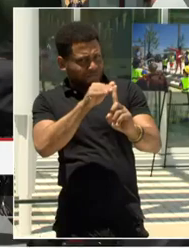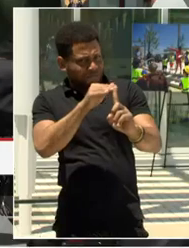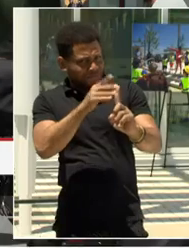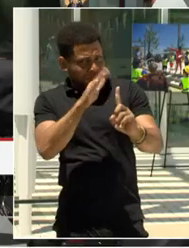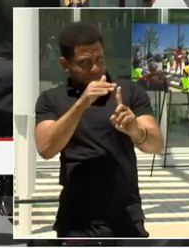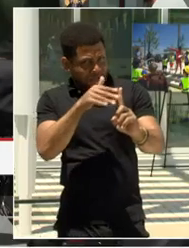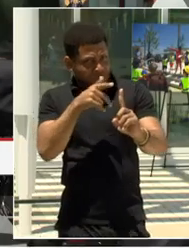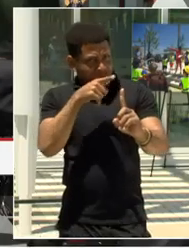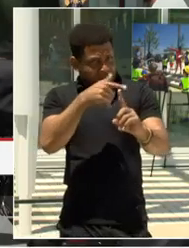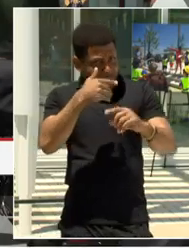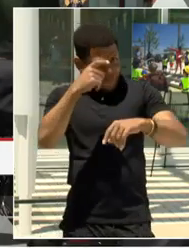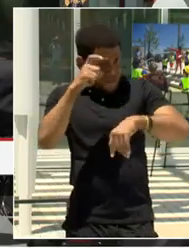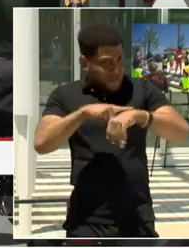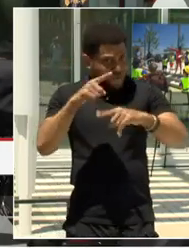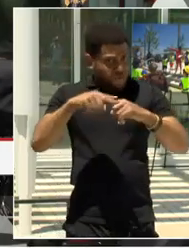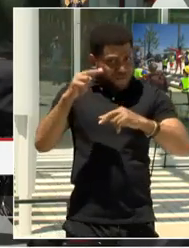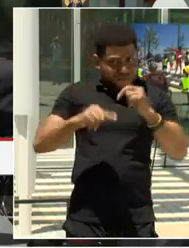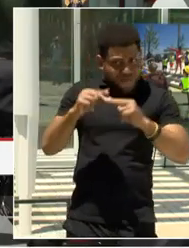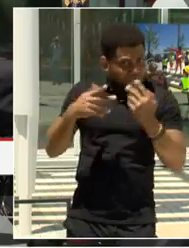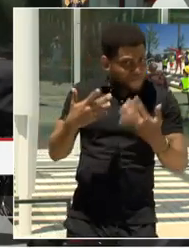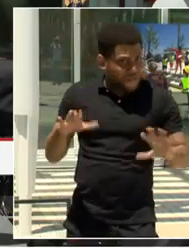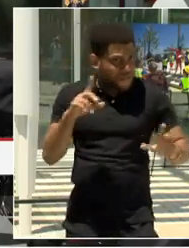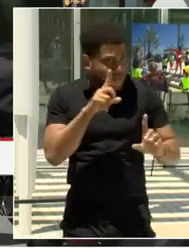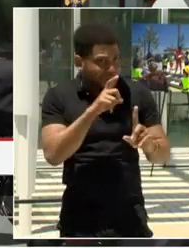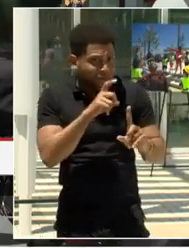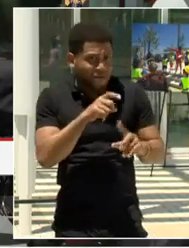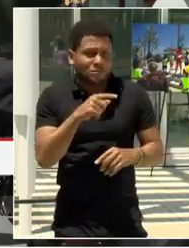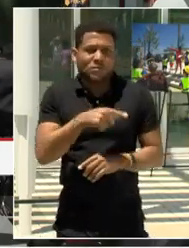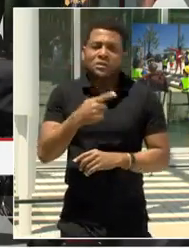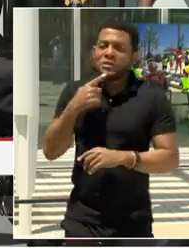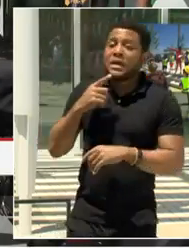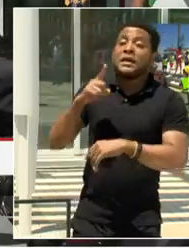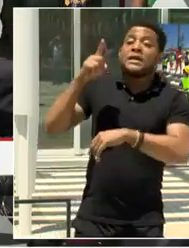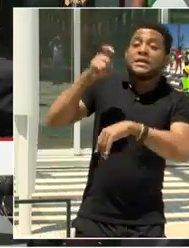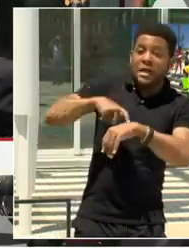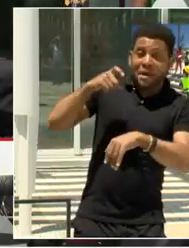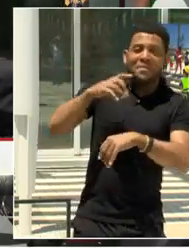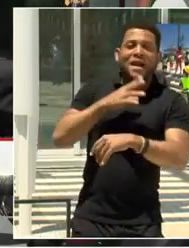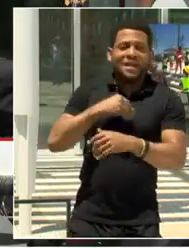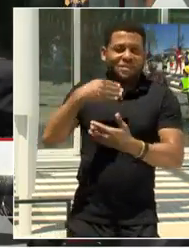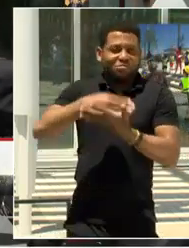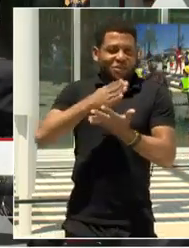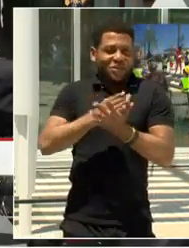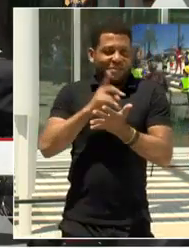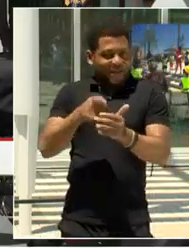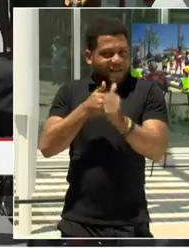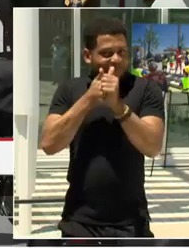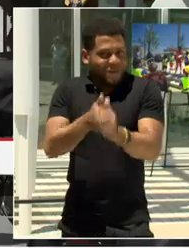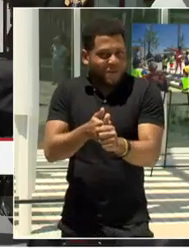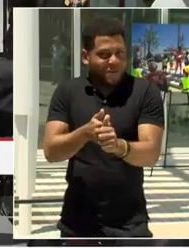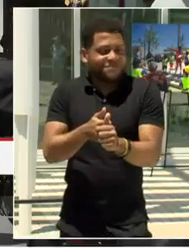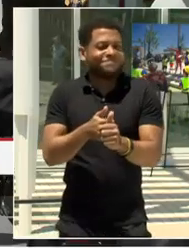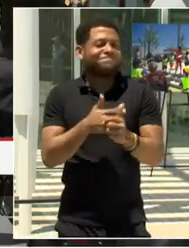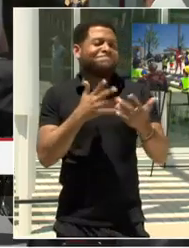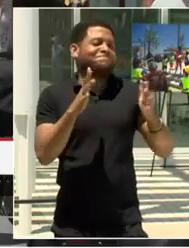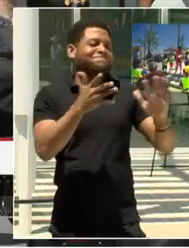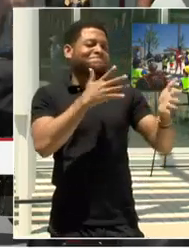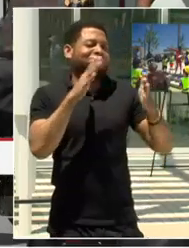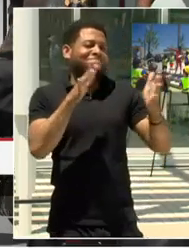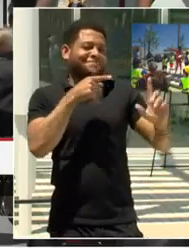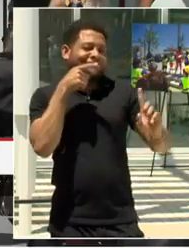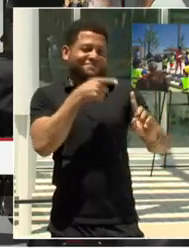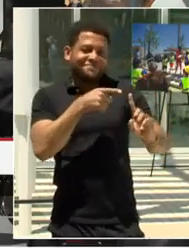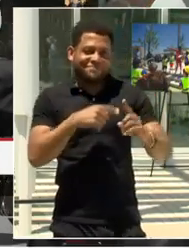It takes a community for us to deliver these types of projects, and I am thrilled to continue to fight to ensure that the rest of